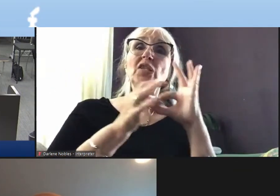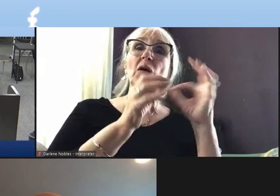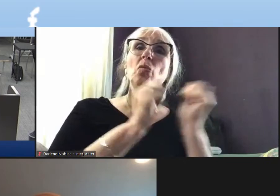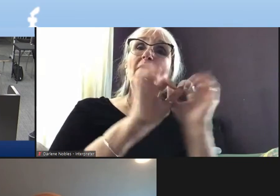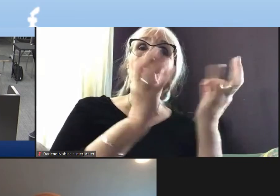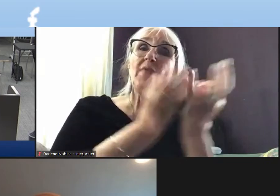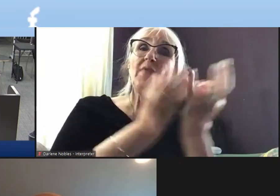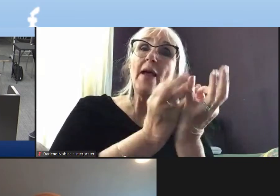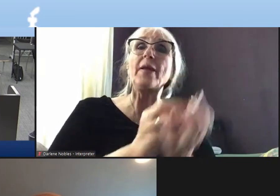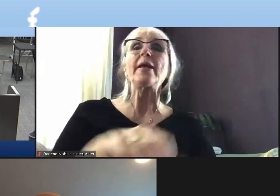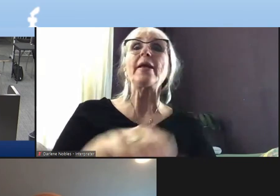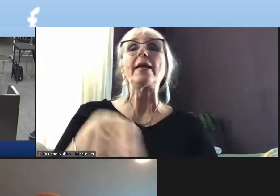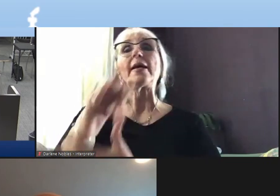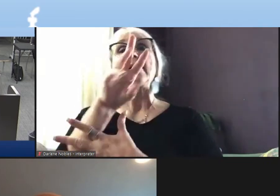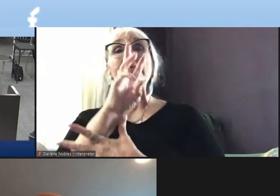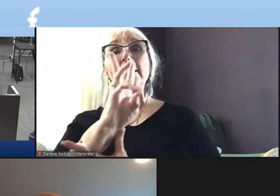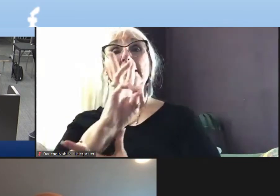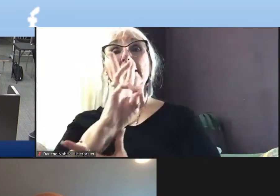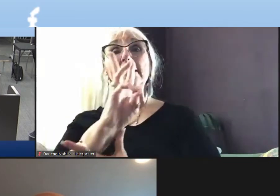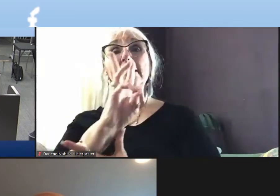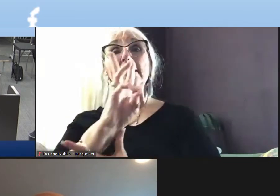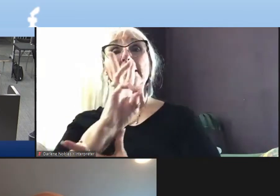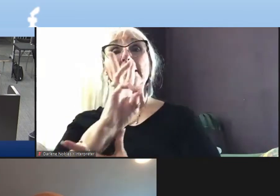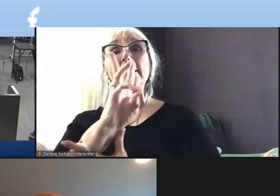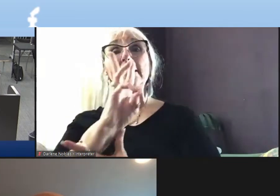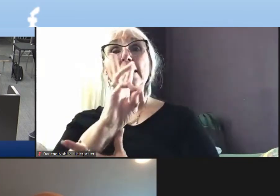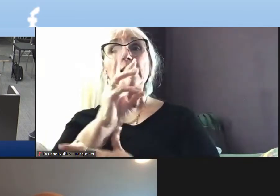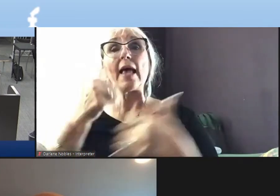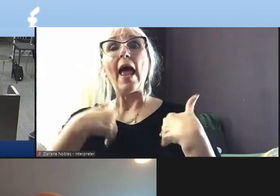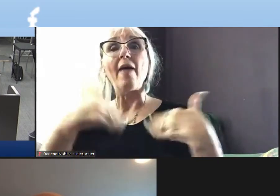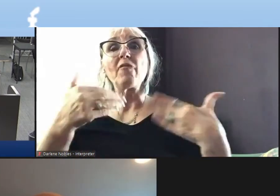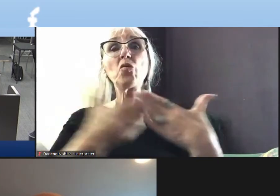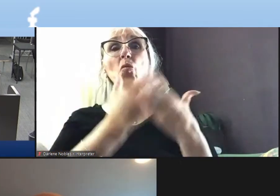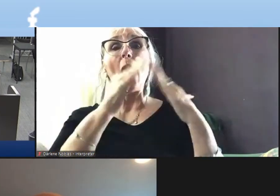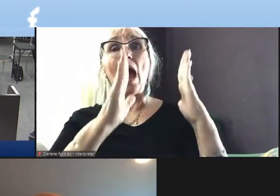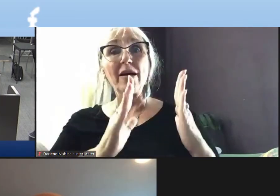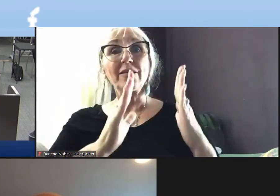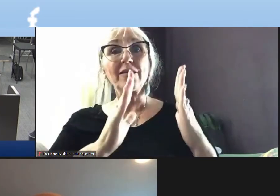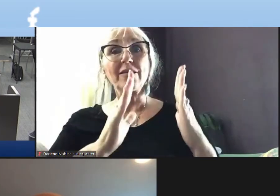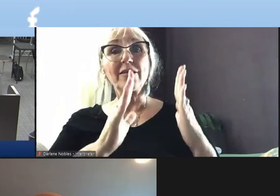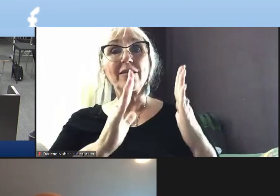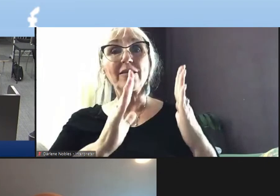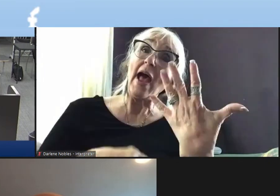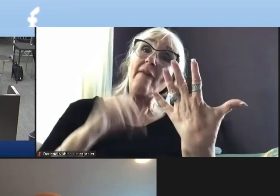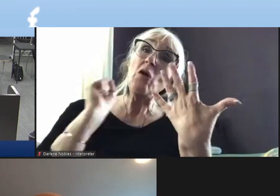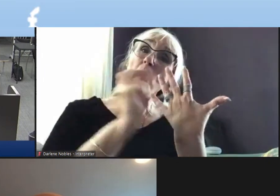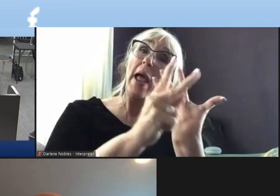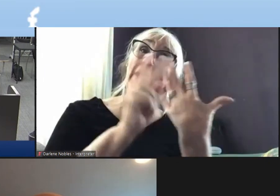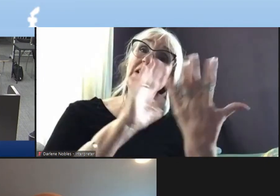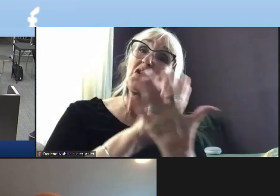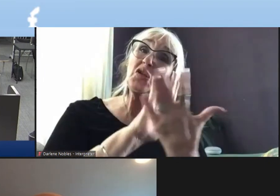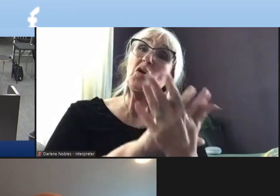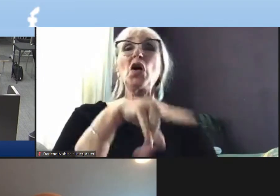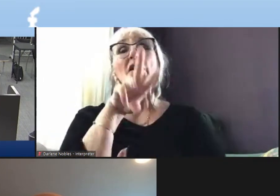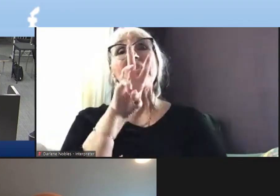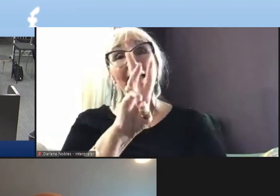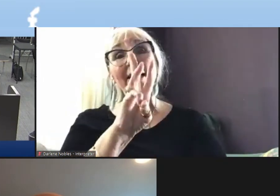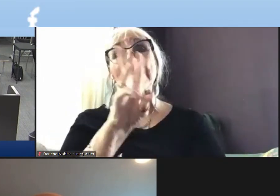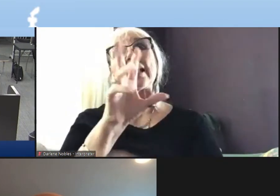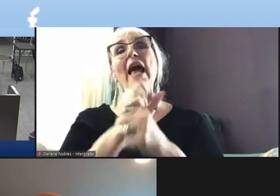obtained new housing since entering the program. 5 have gone back to school. 6 have obtained new